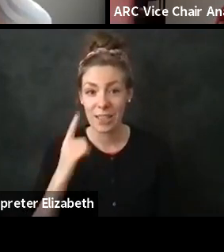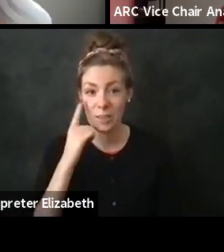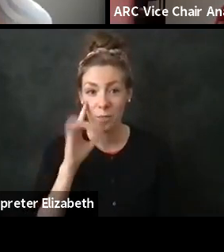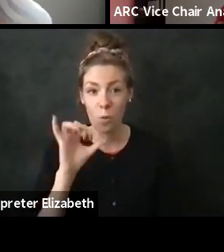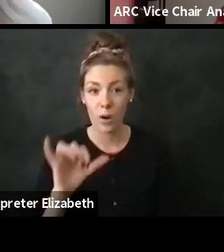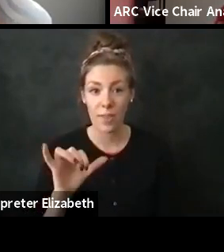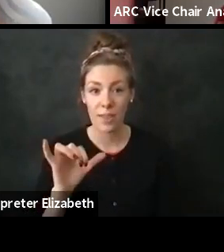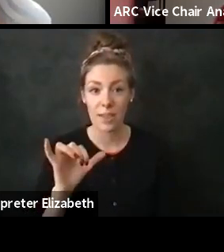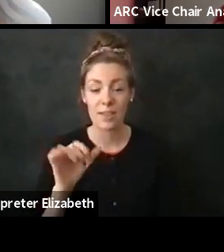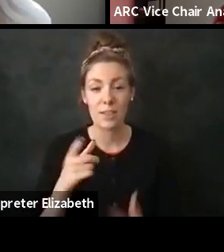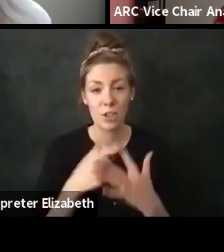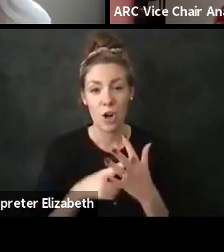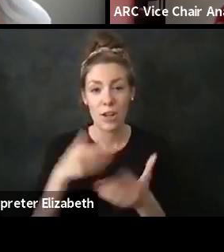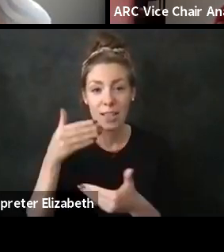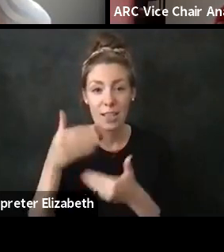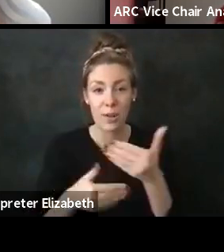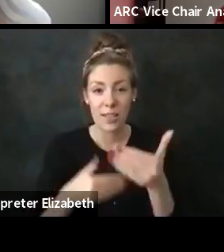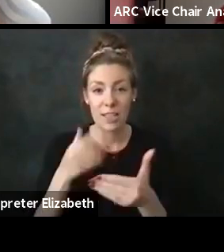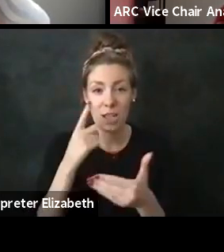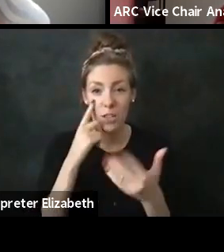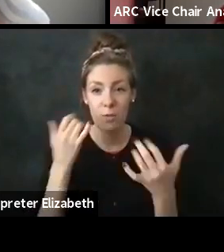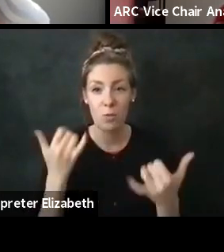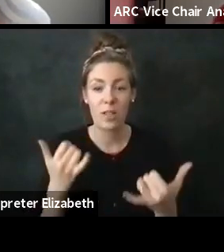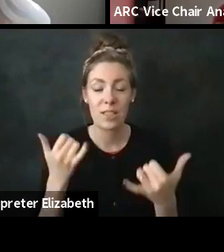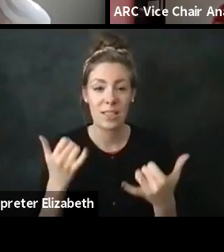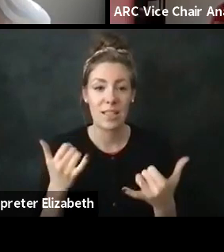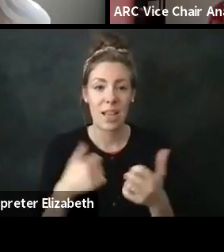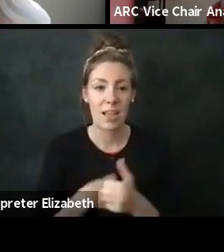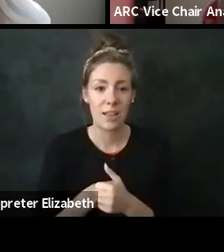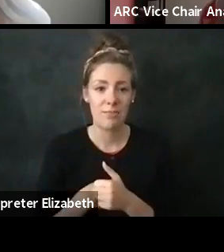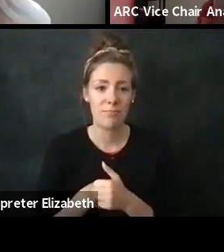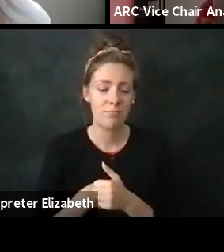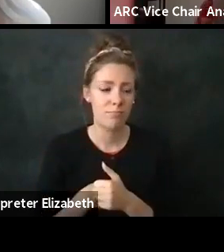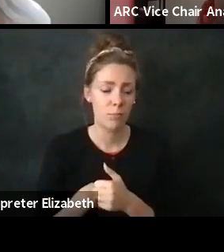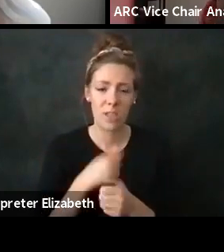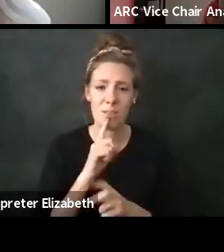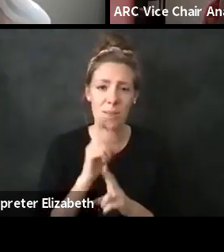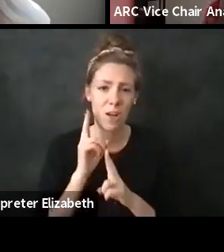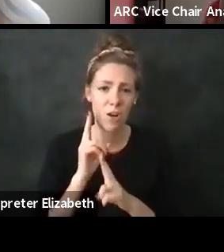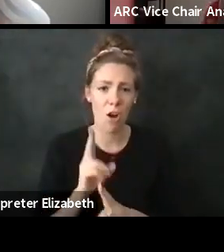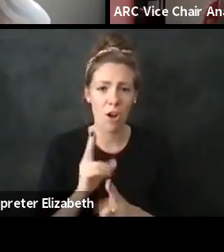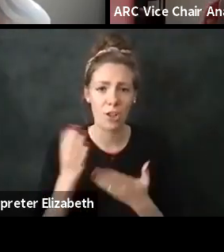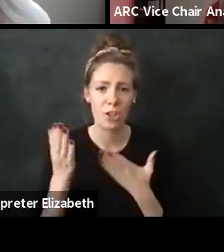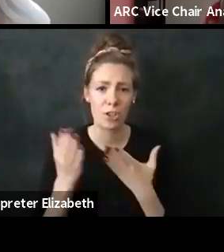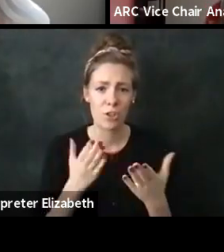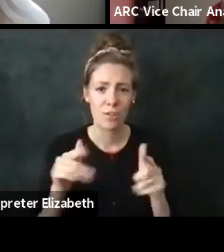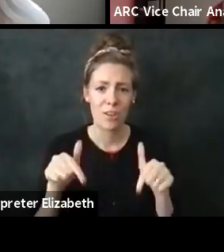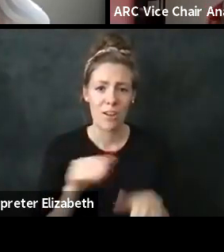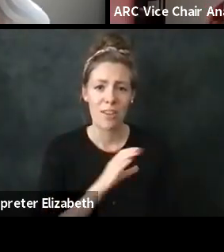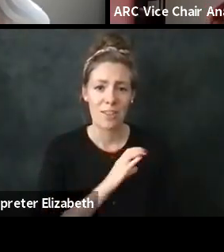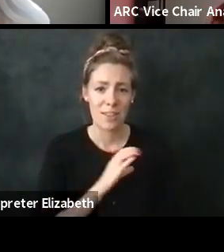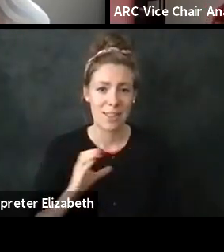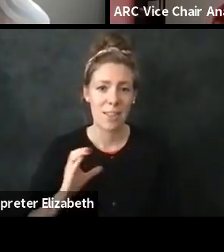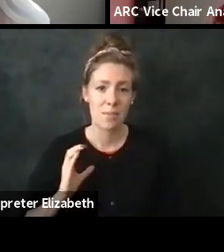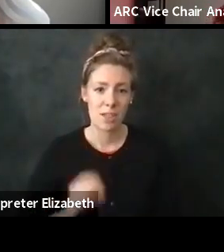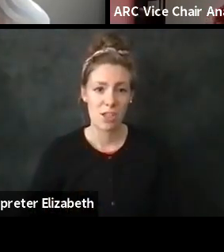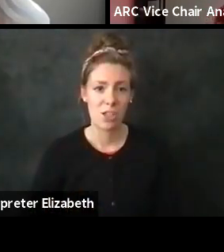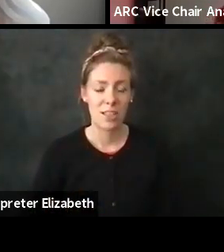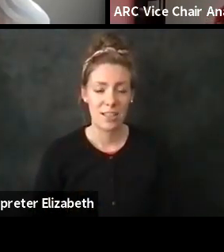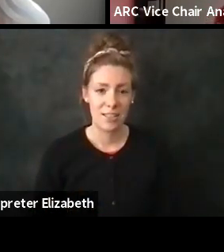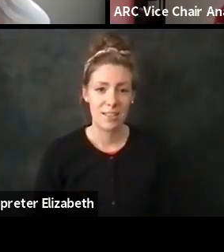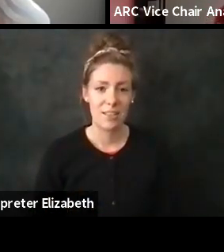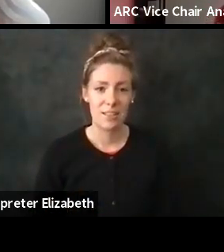with this presentation today. I have to say it's been an honor serving on this commission, understanding that